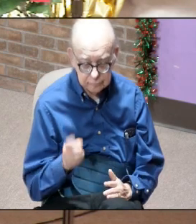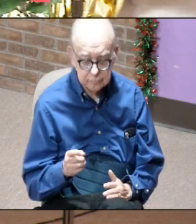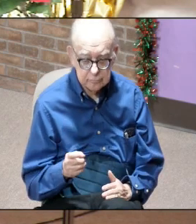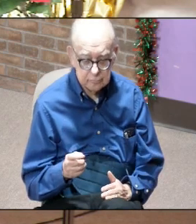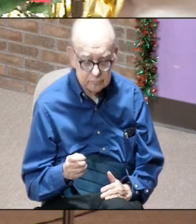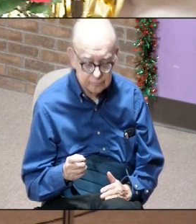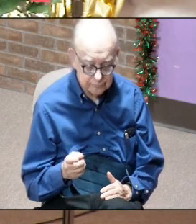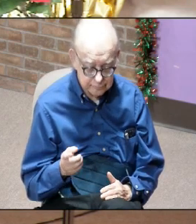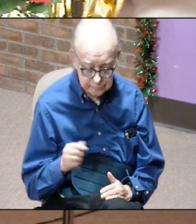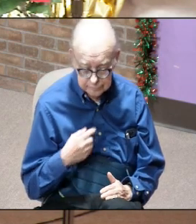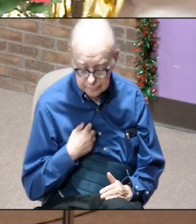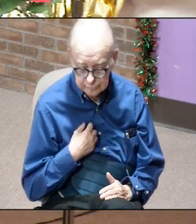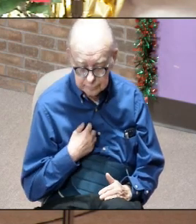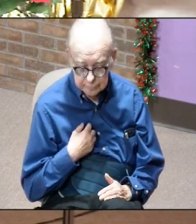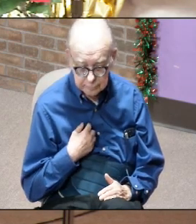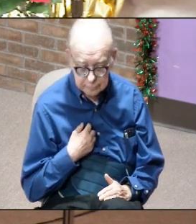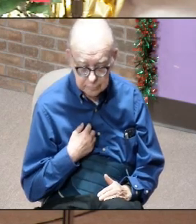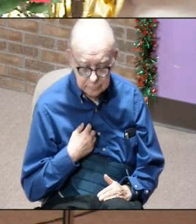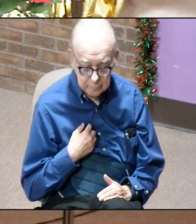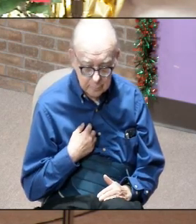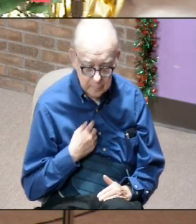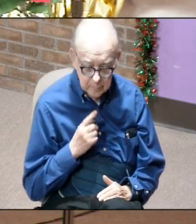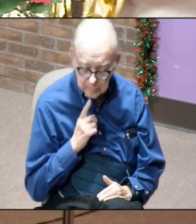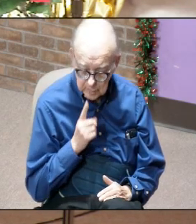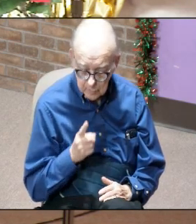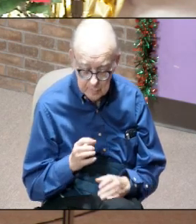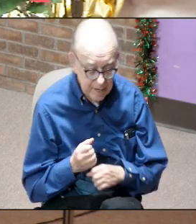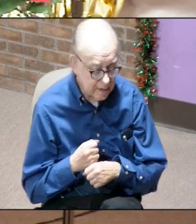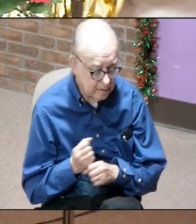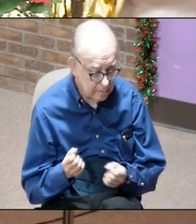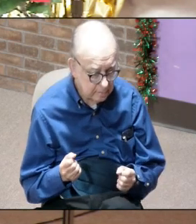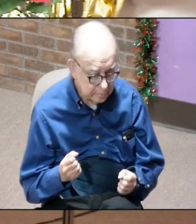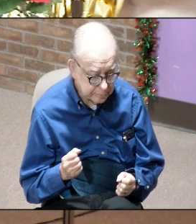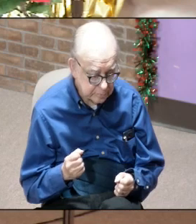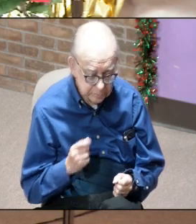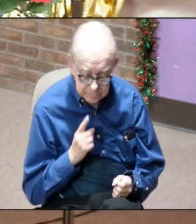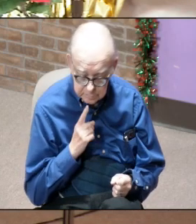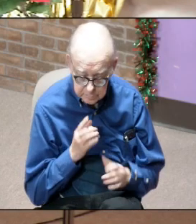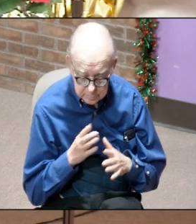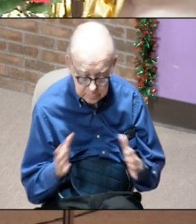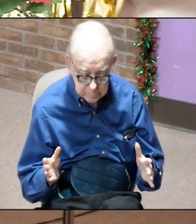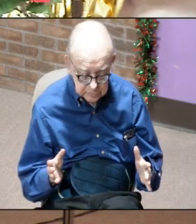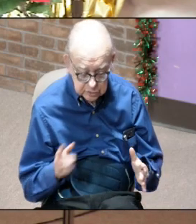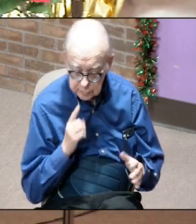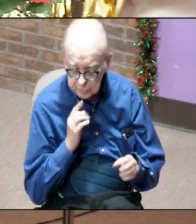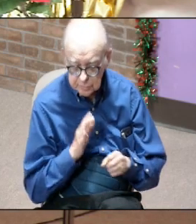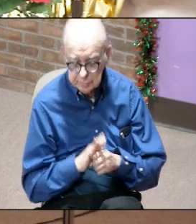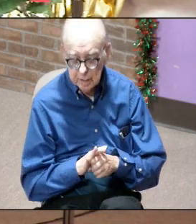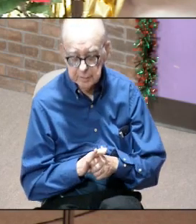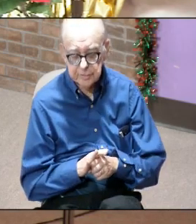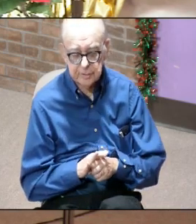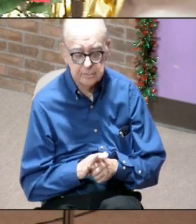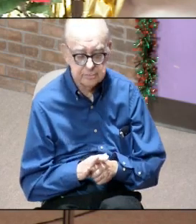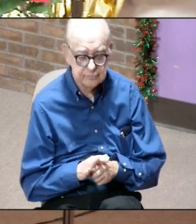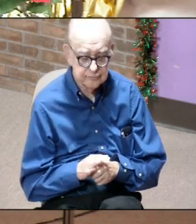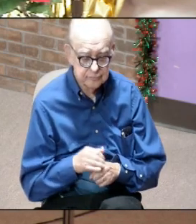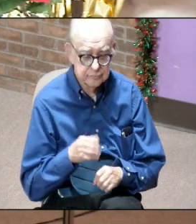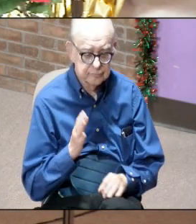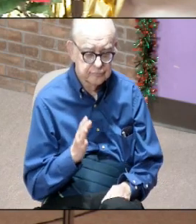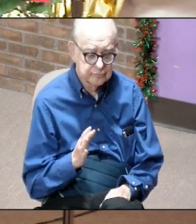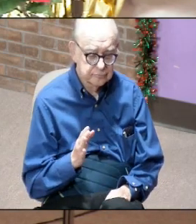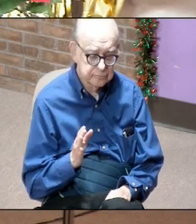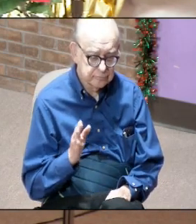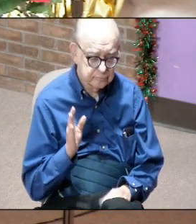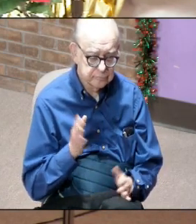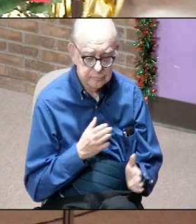You and I were created with so much promise. God had a